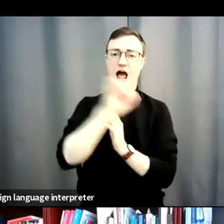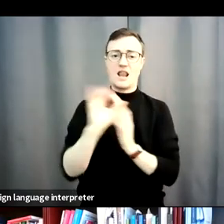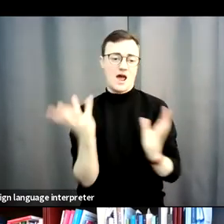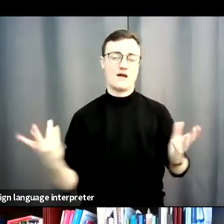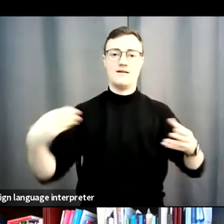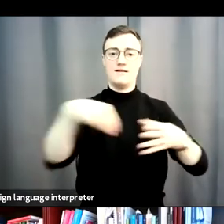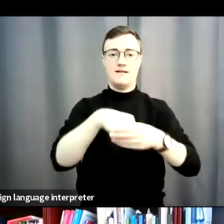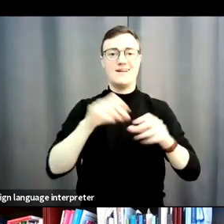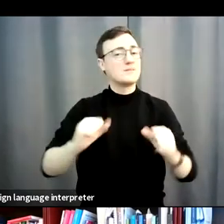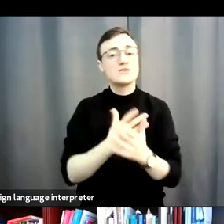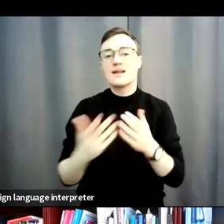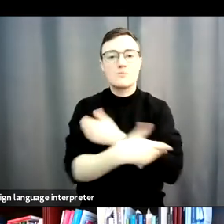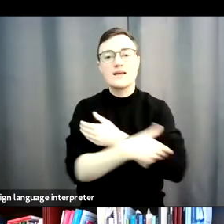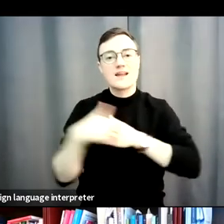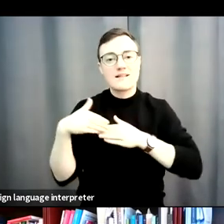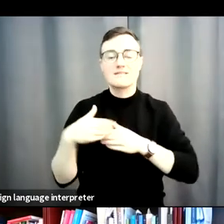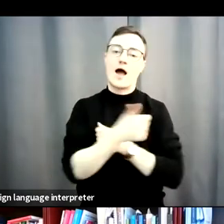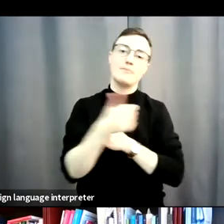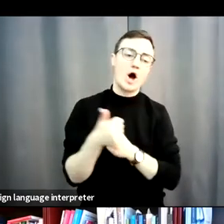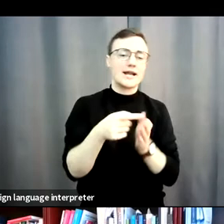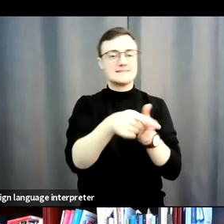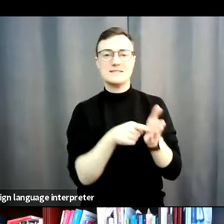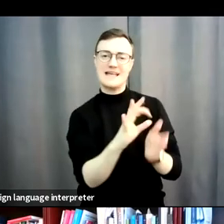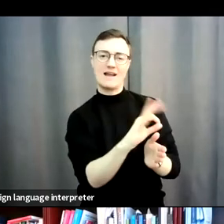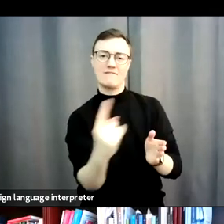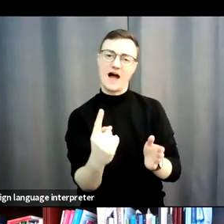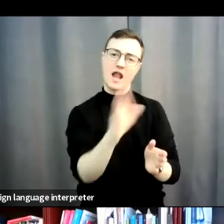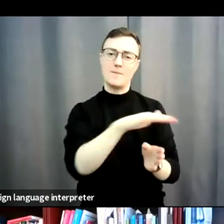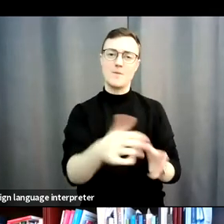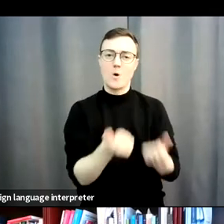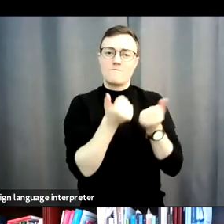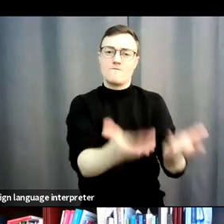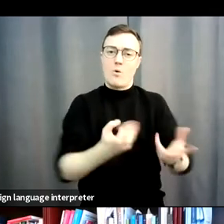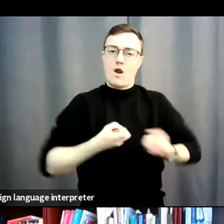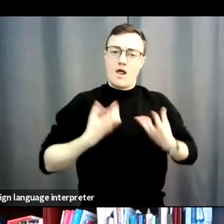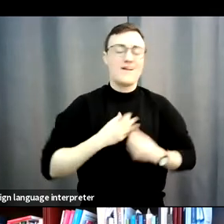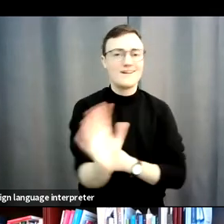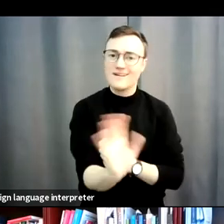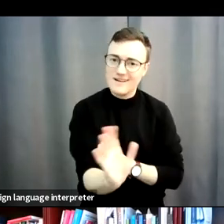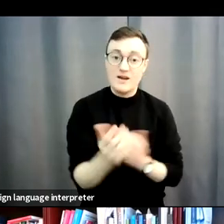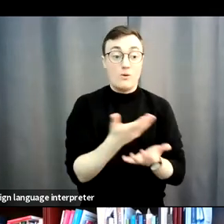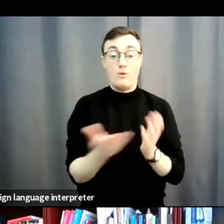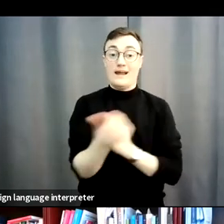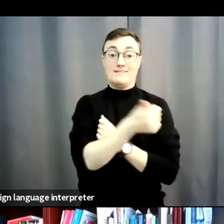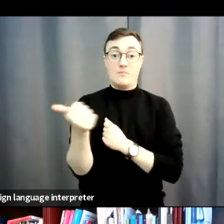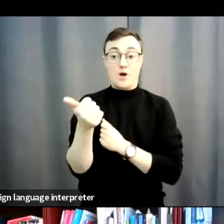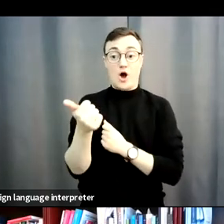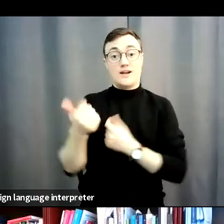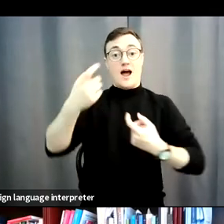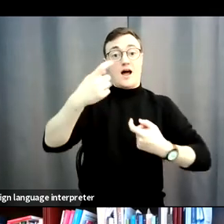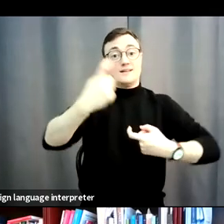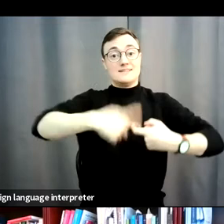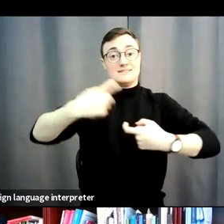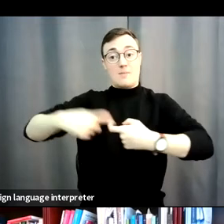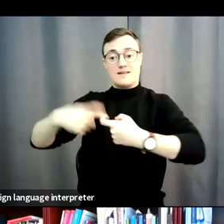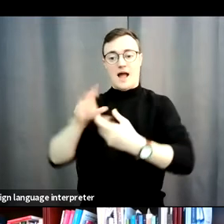shouldn't limit this to certain issues. And it's definitely not only about matters that have child in the name. It could be